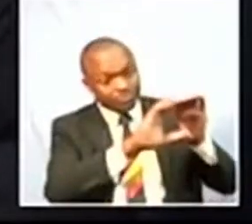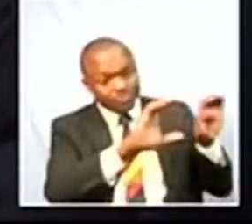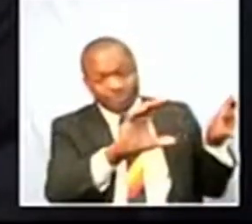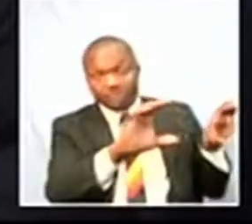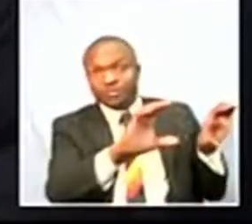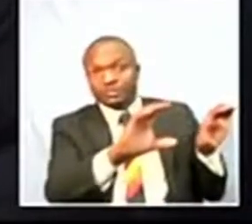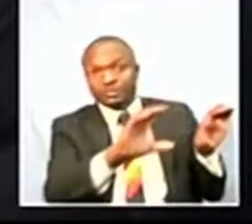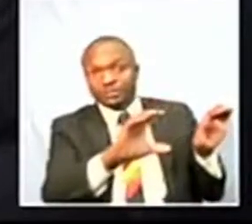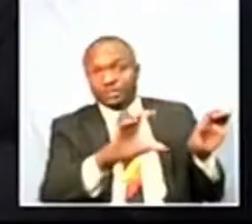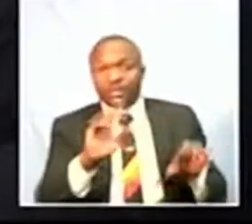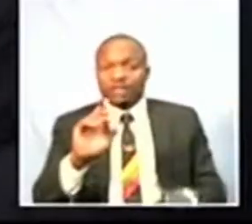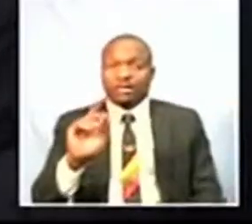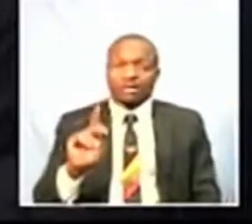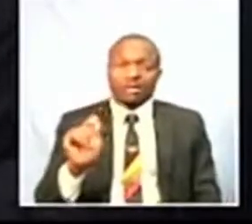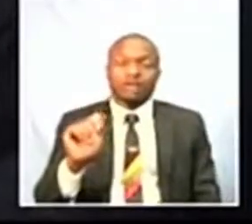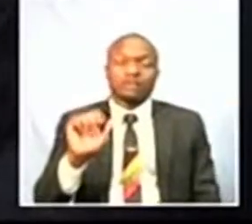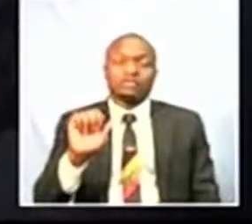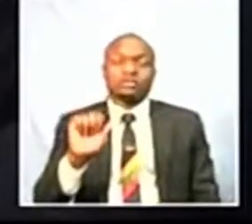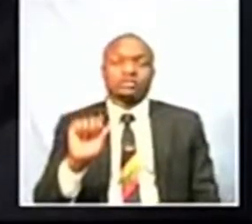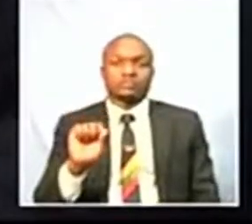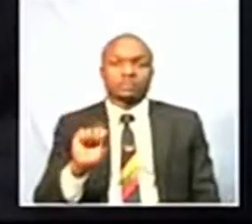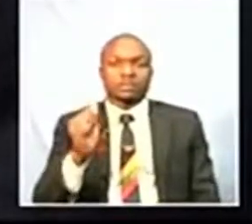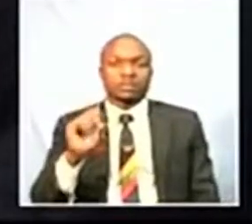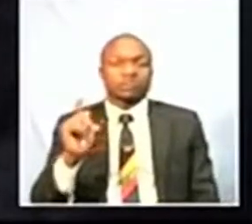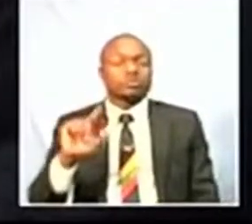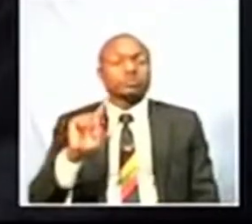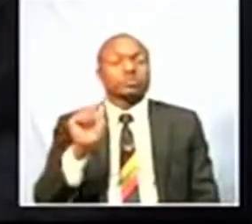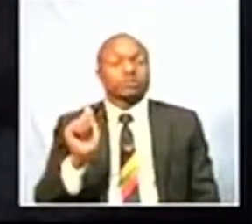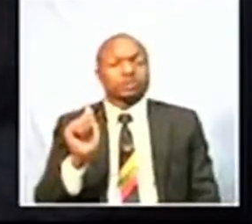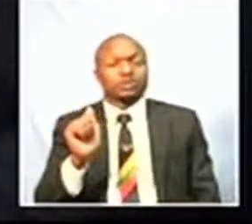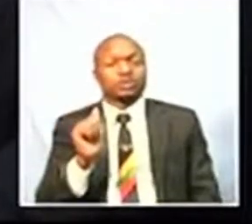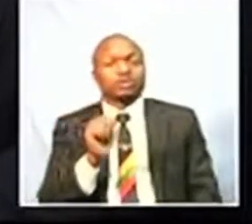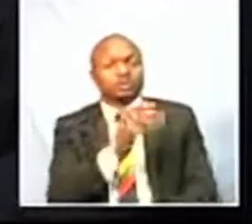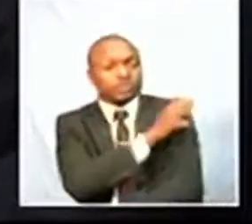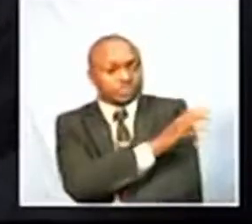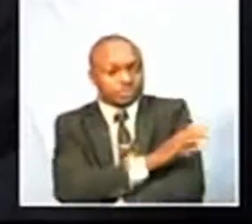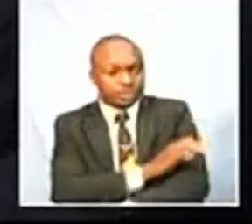Health Center. Similar situation, contractor is paid